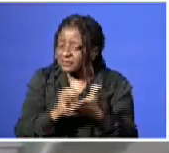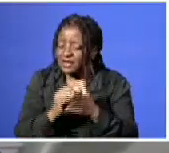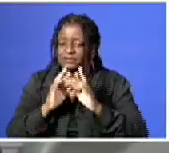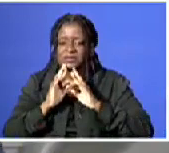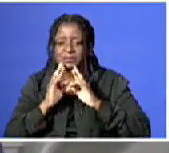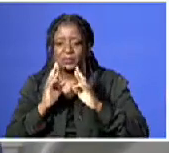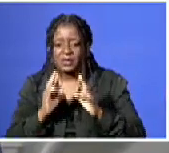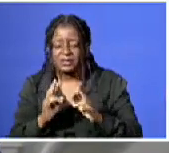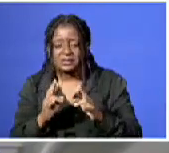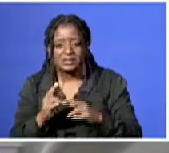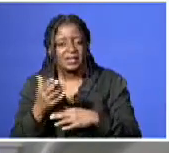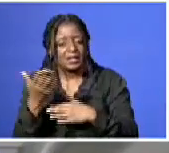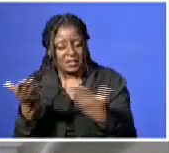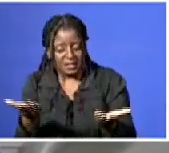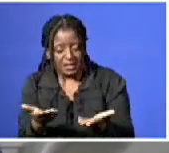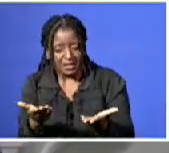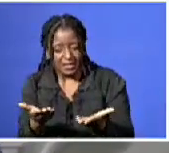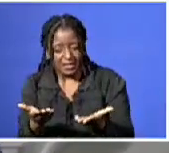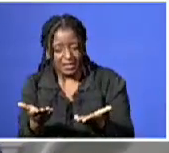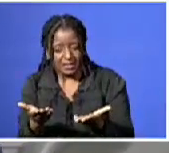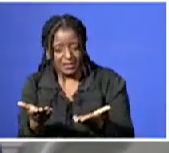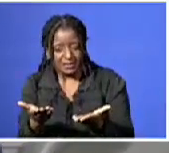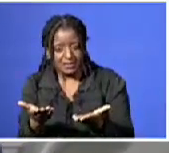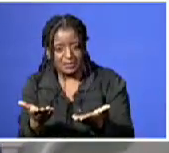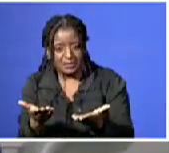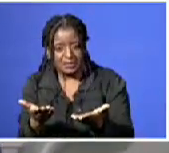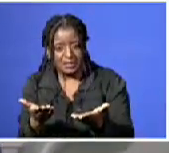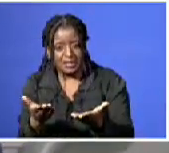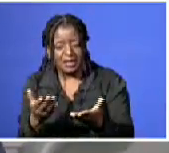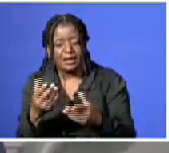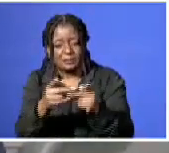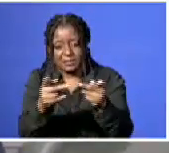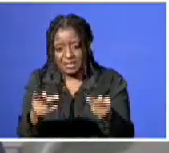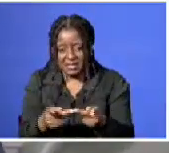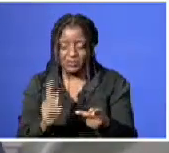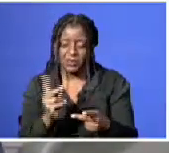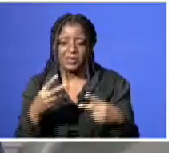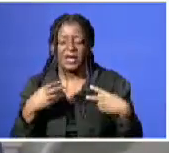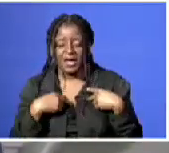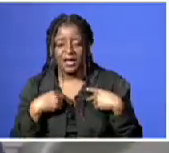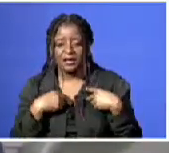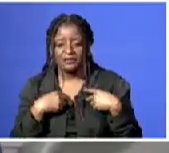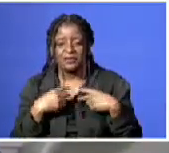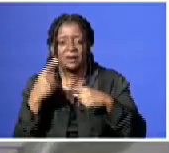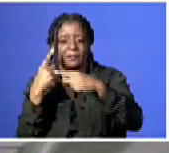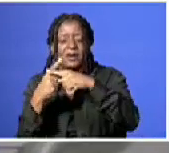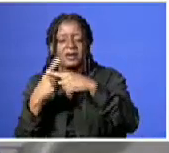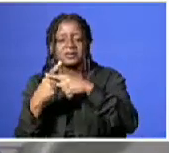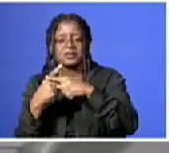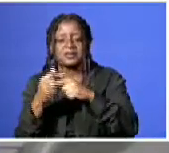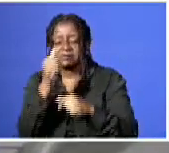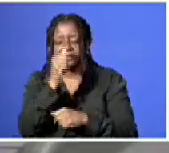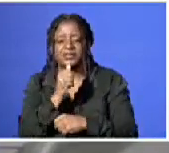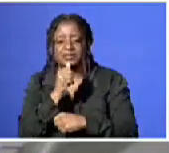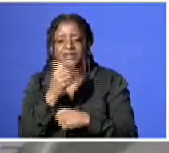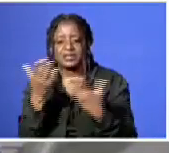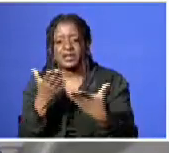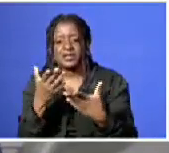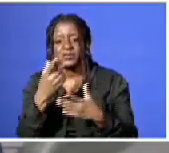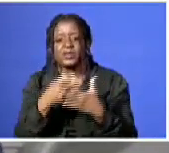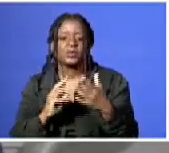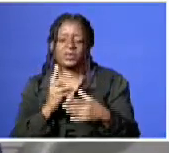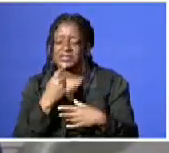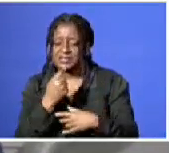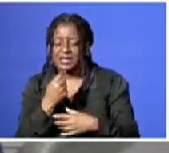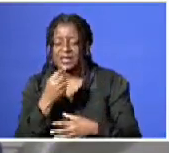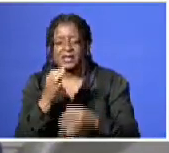be, here's an institution where we have positive patients, and here's what we're saying in regards to you coming to that institution,